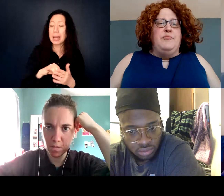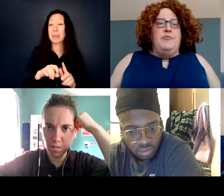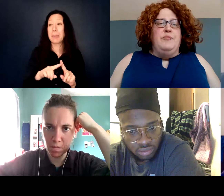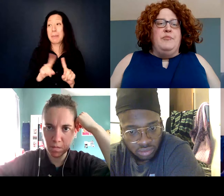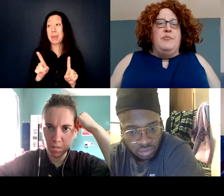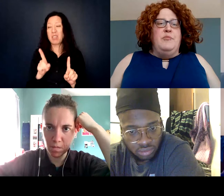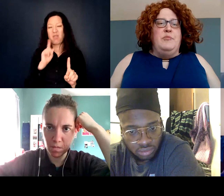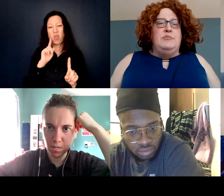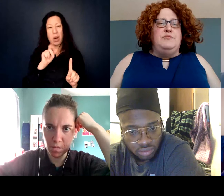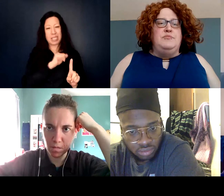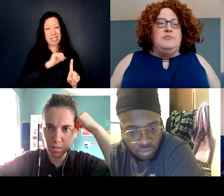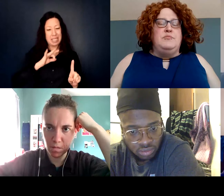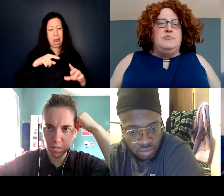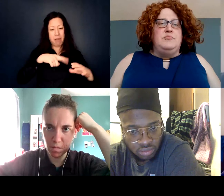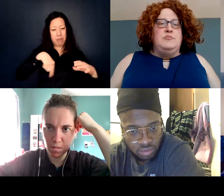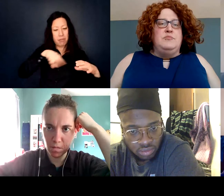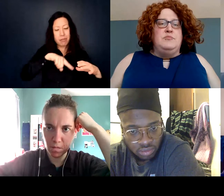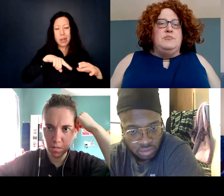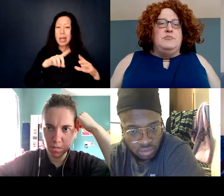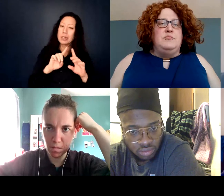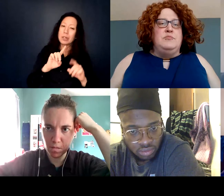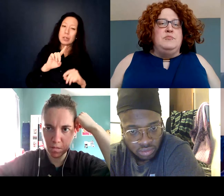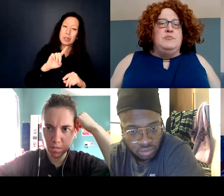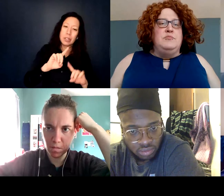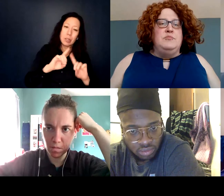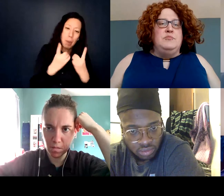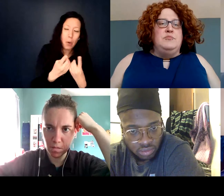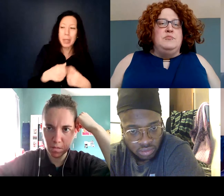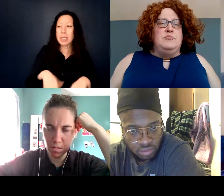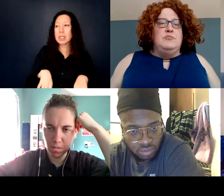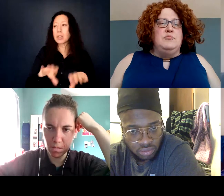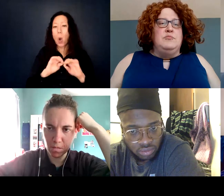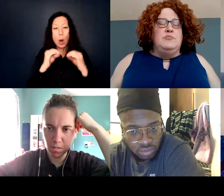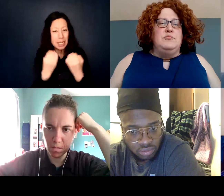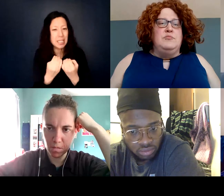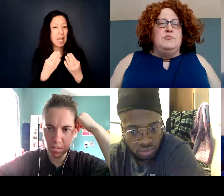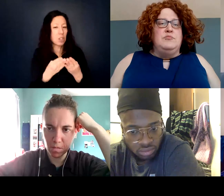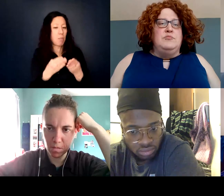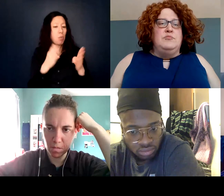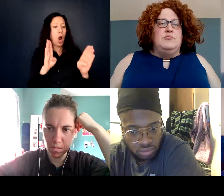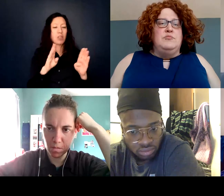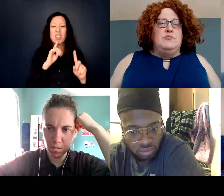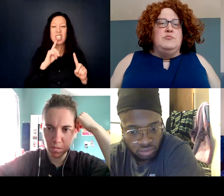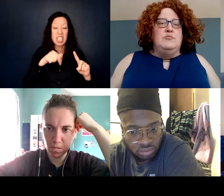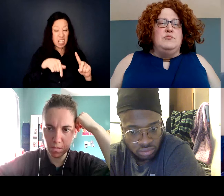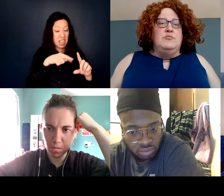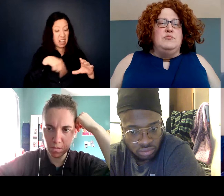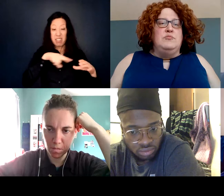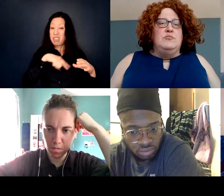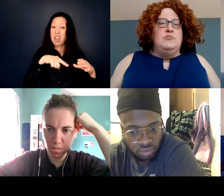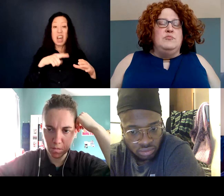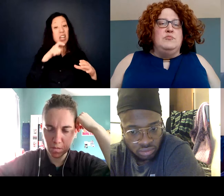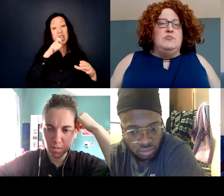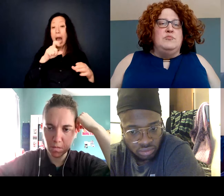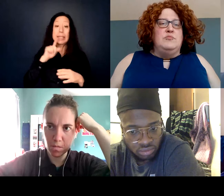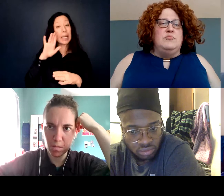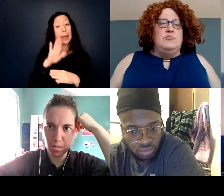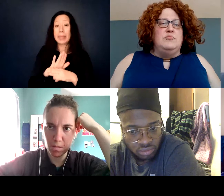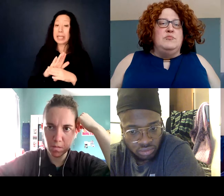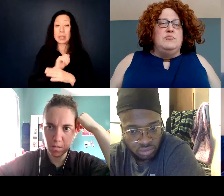department or the organization more broadly isn't going to commit to either staff time or retaining